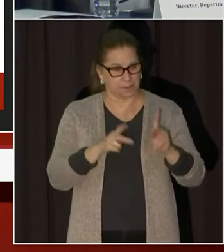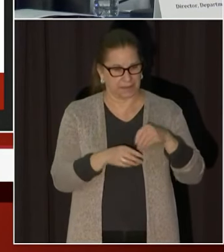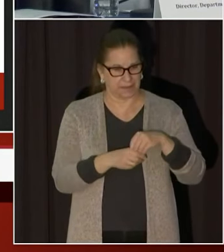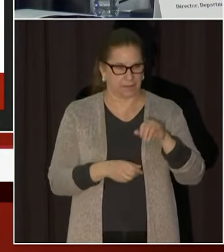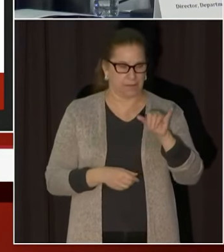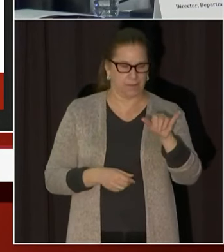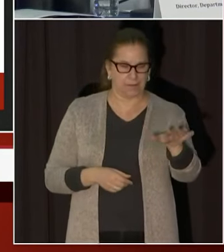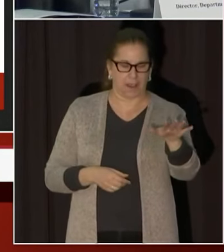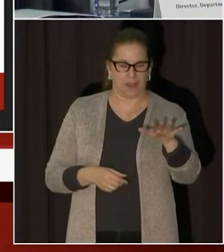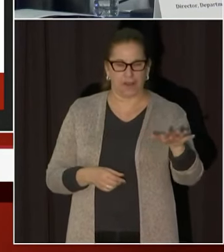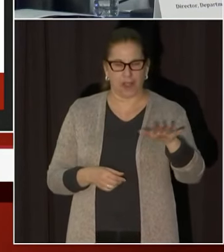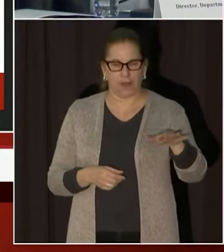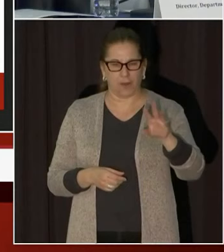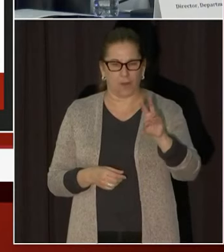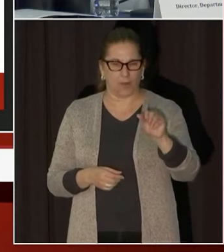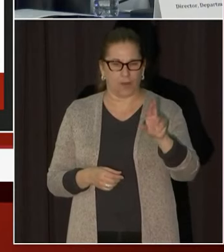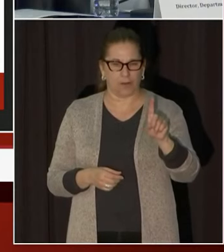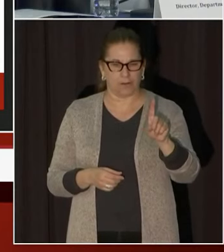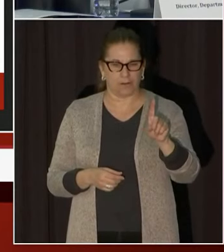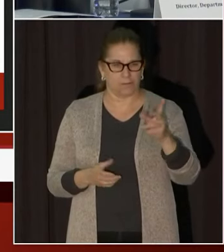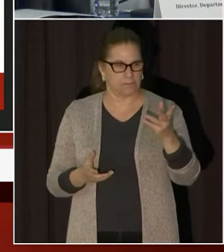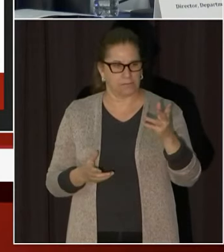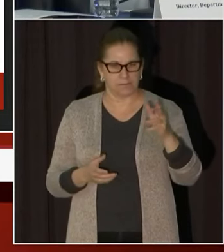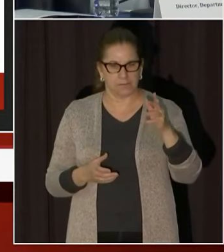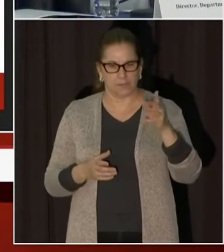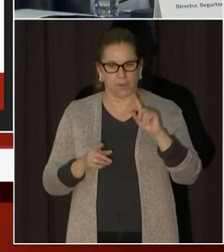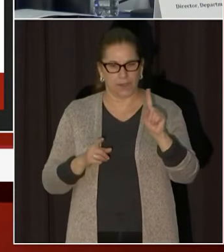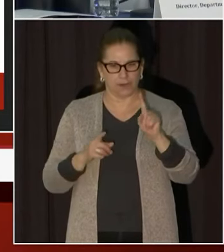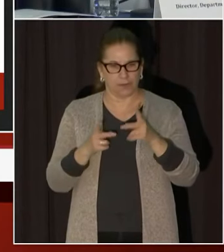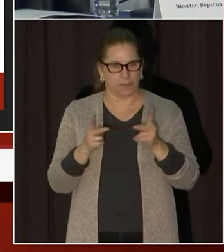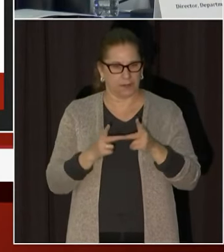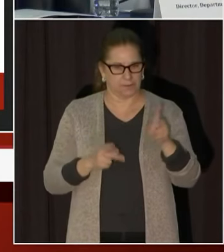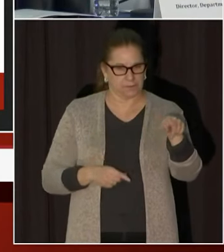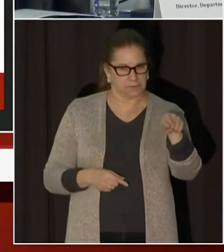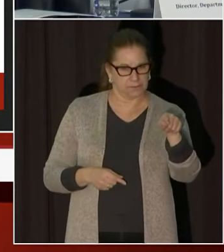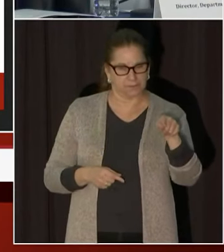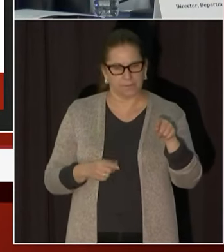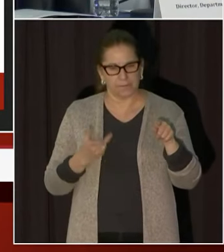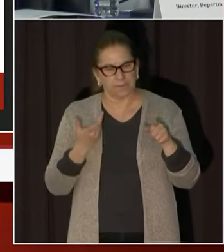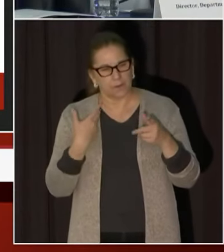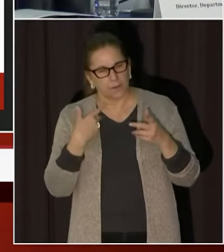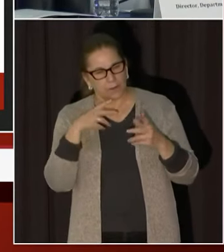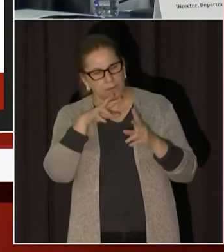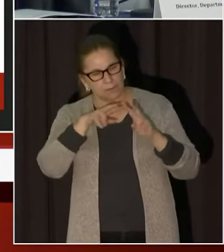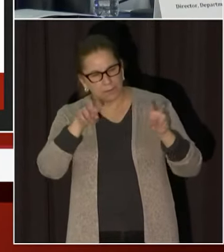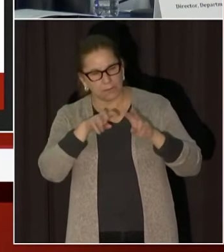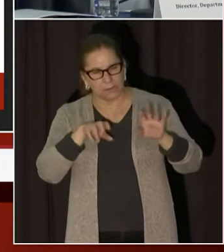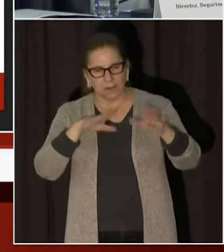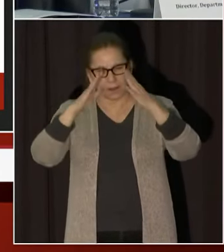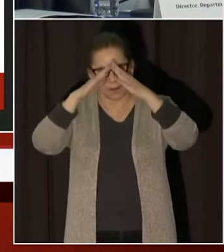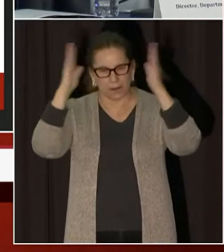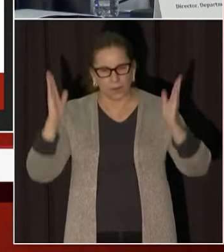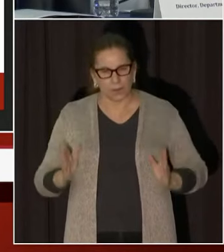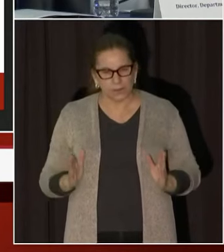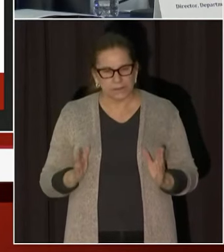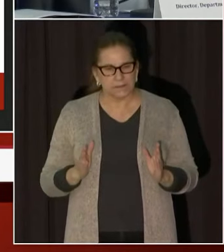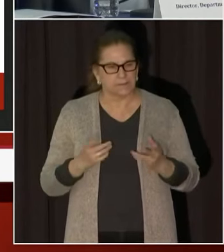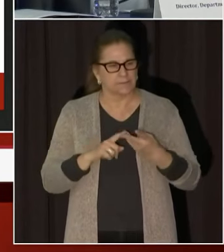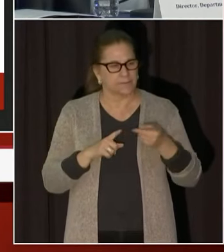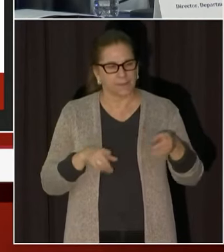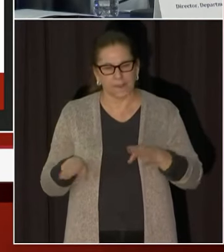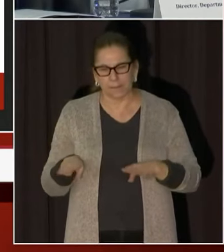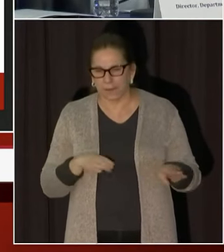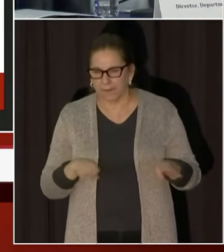of household patterns, opportunities for more interventions, opportunities for us to assist